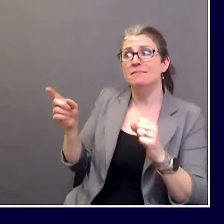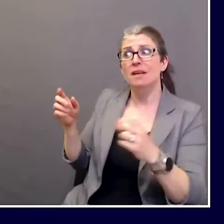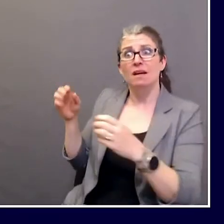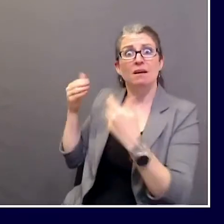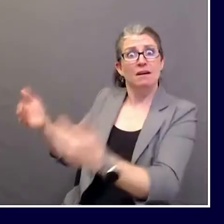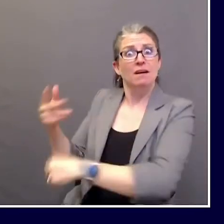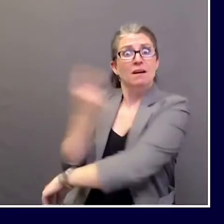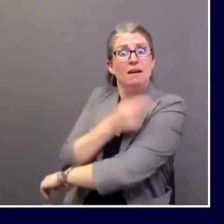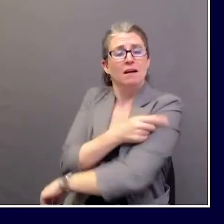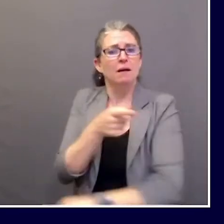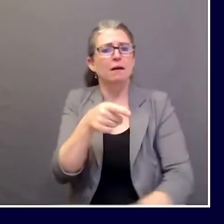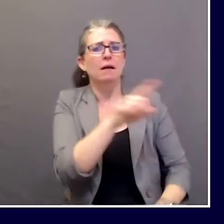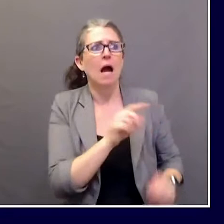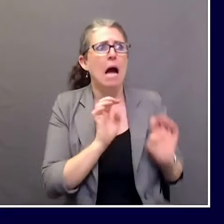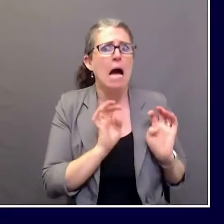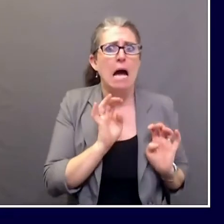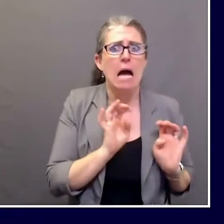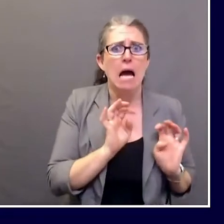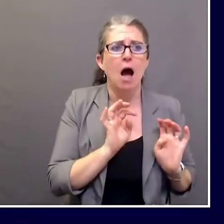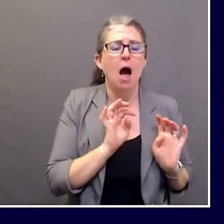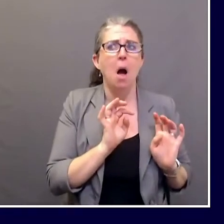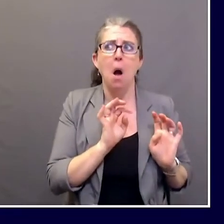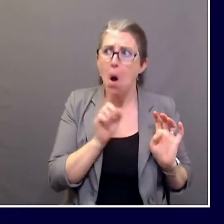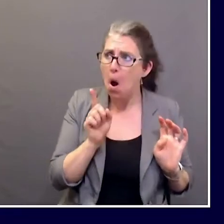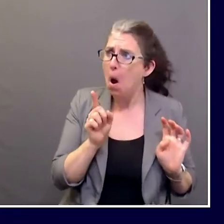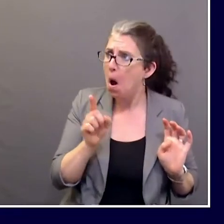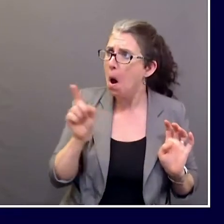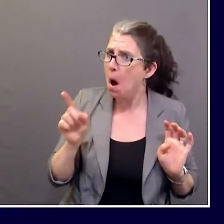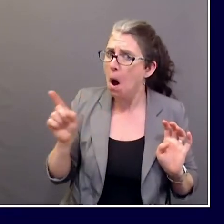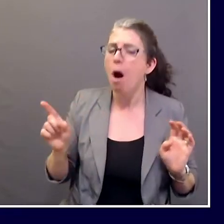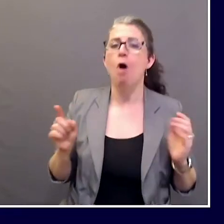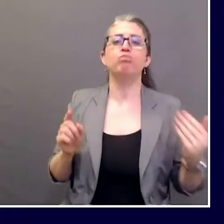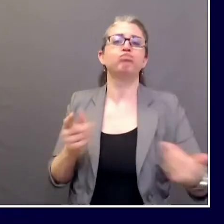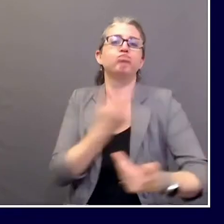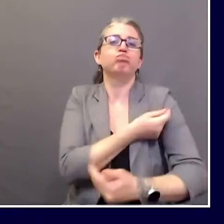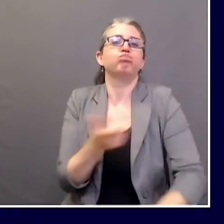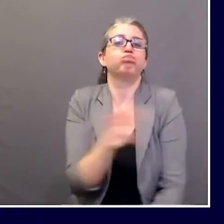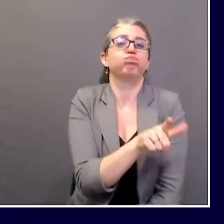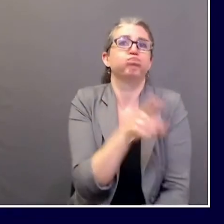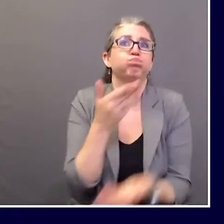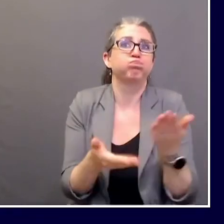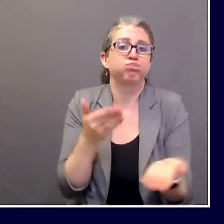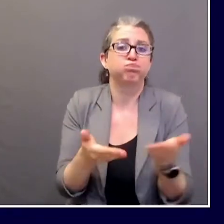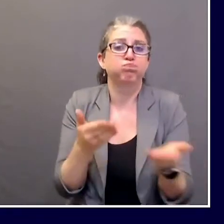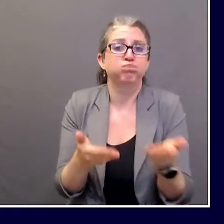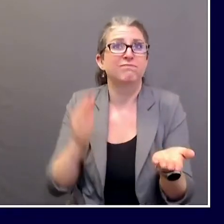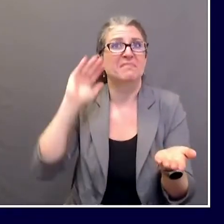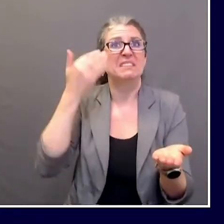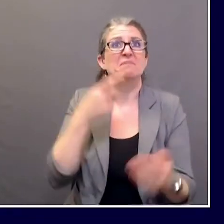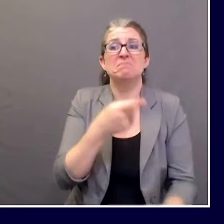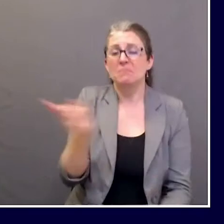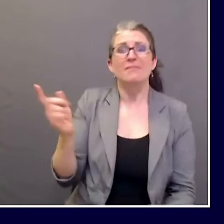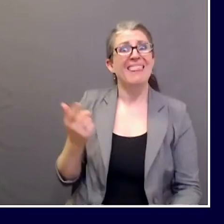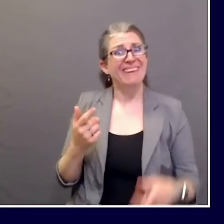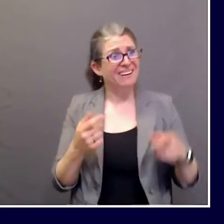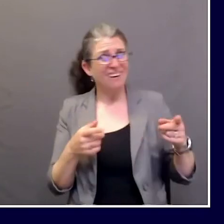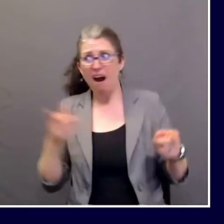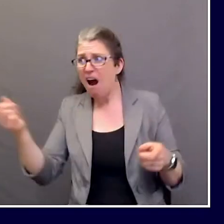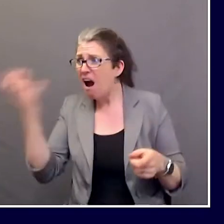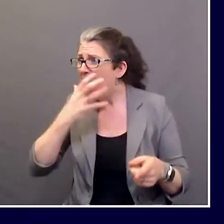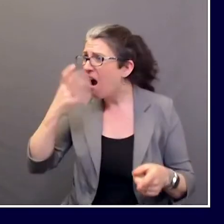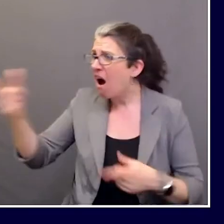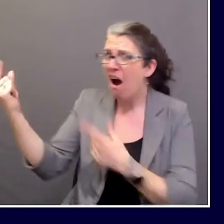little freer to go out and go to the local store and see people safely.